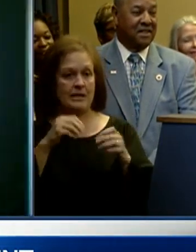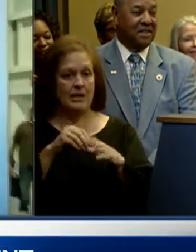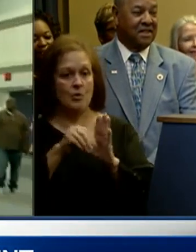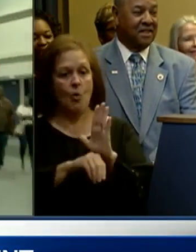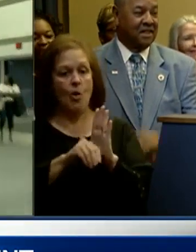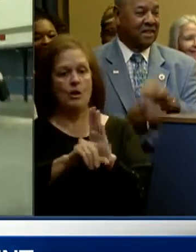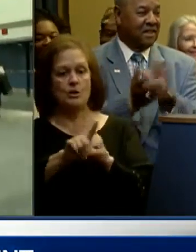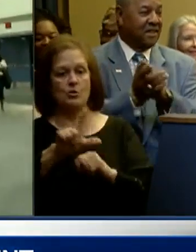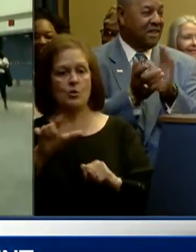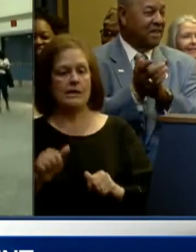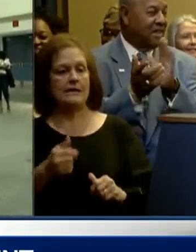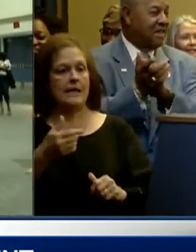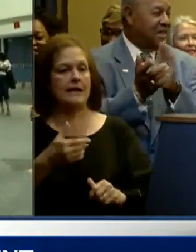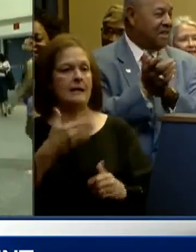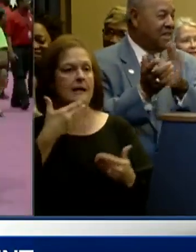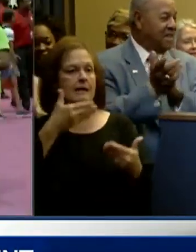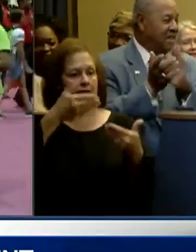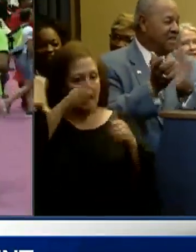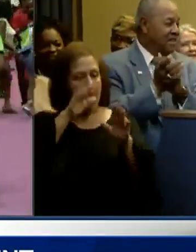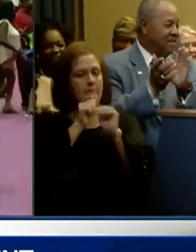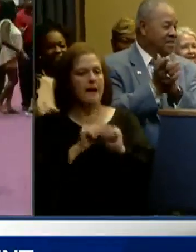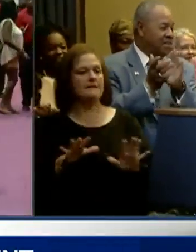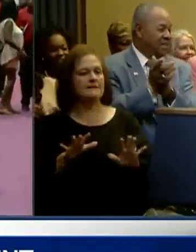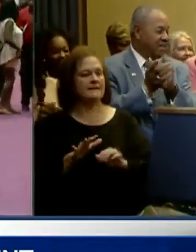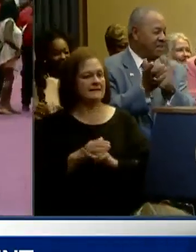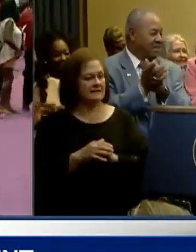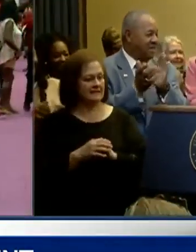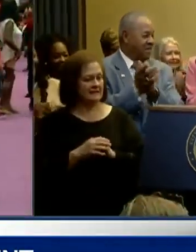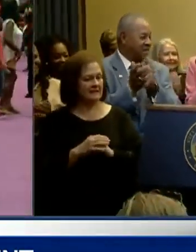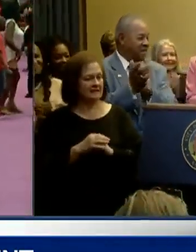Louisiana. God bless you. Amen. Thank you.